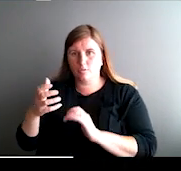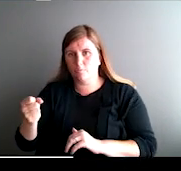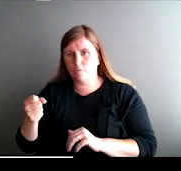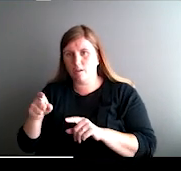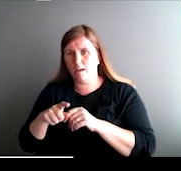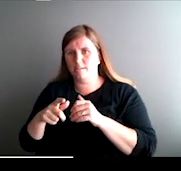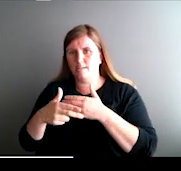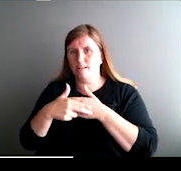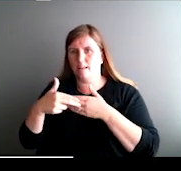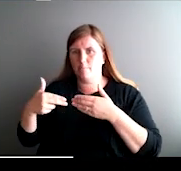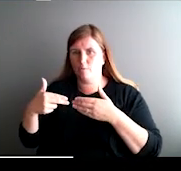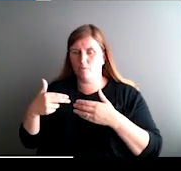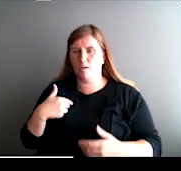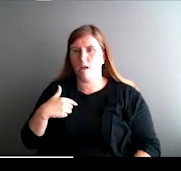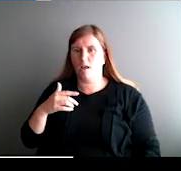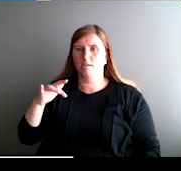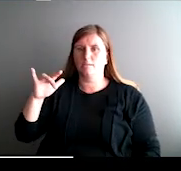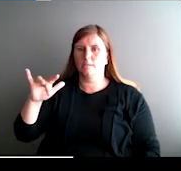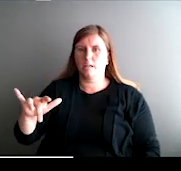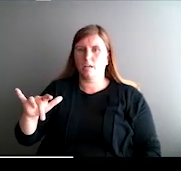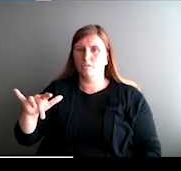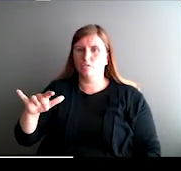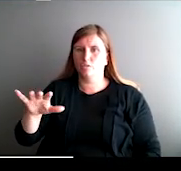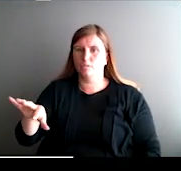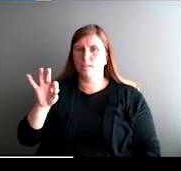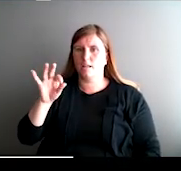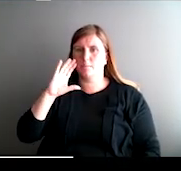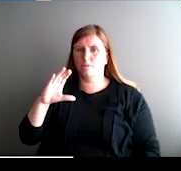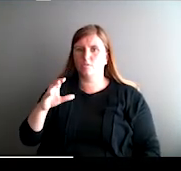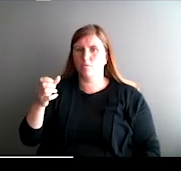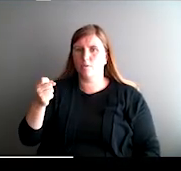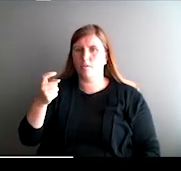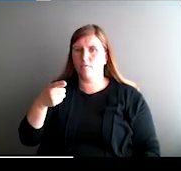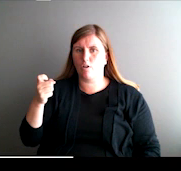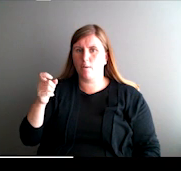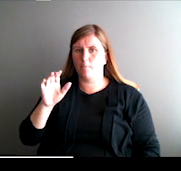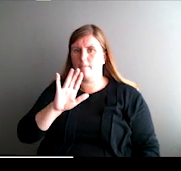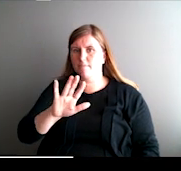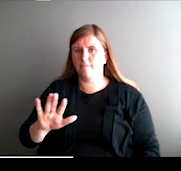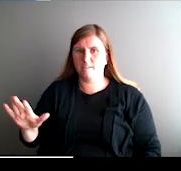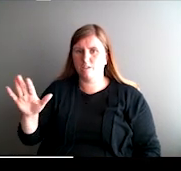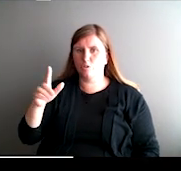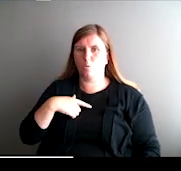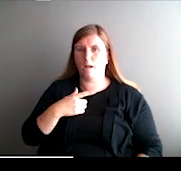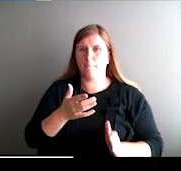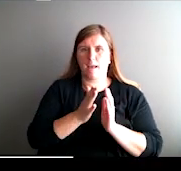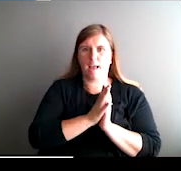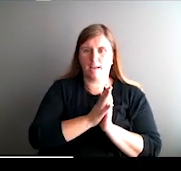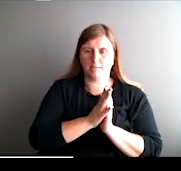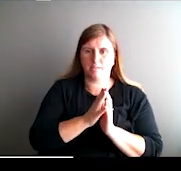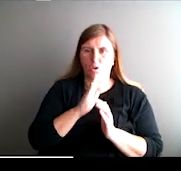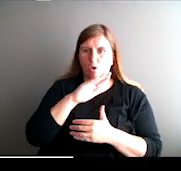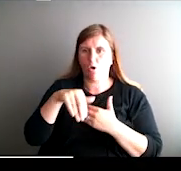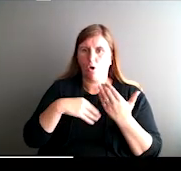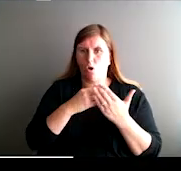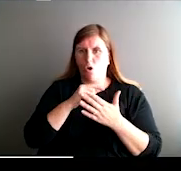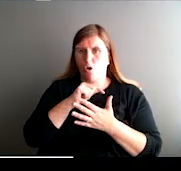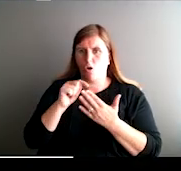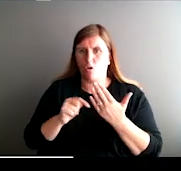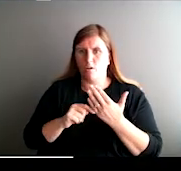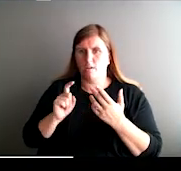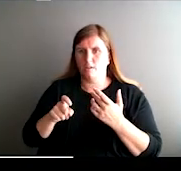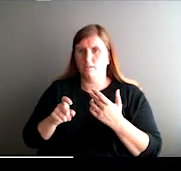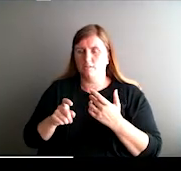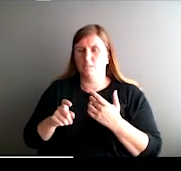a label. I touch or select the picture of milk from a field when asked to do so. All of these things need to